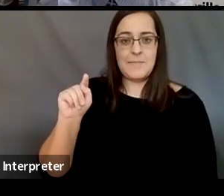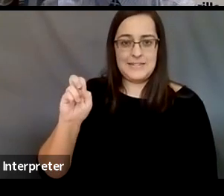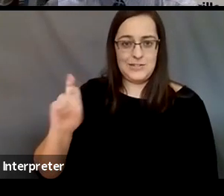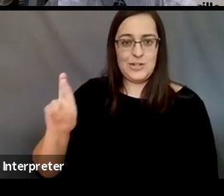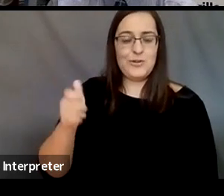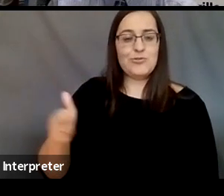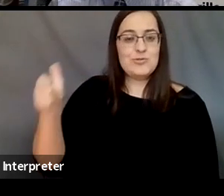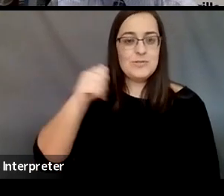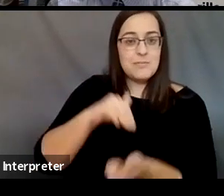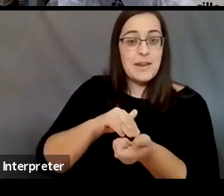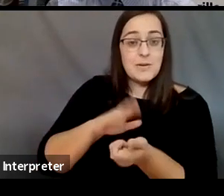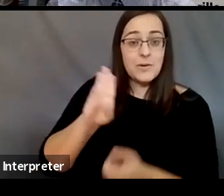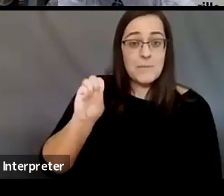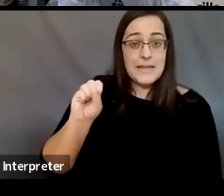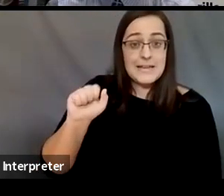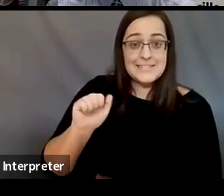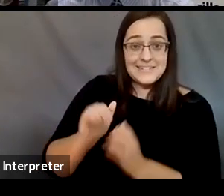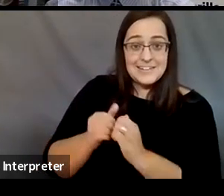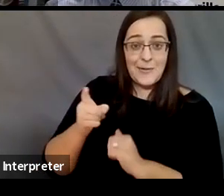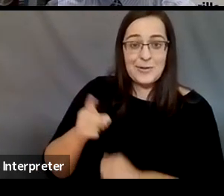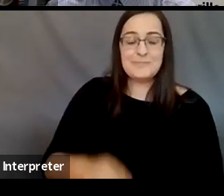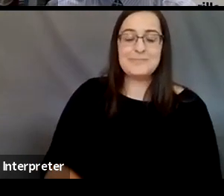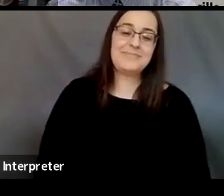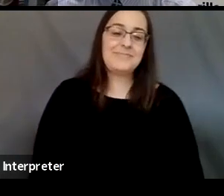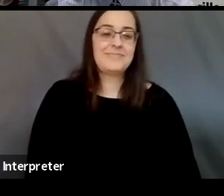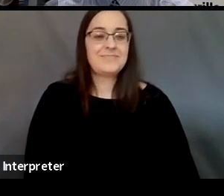Officer for BSA. Dr. Lamentier, how are you today?